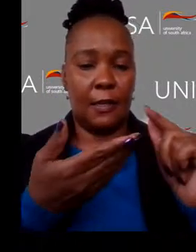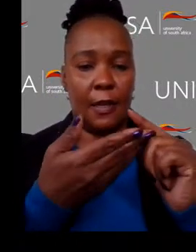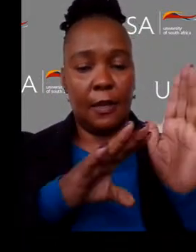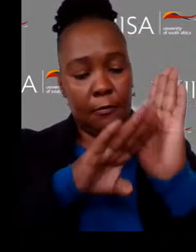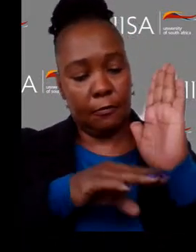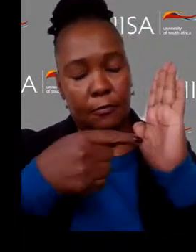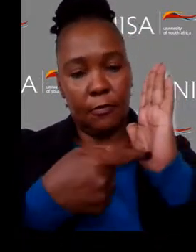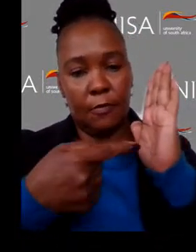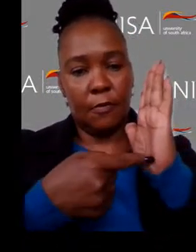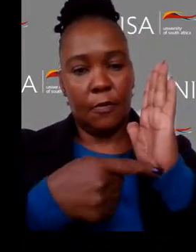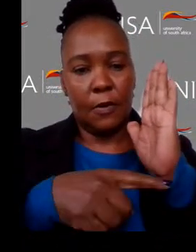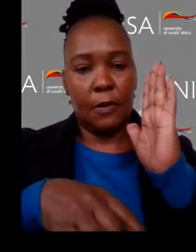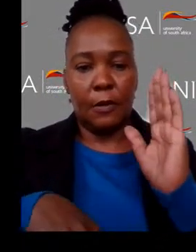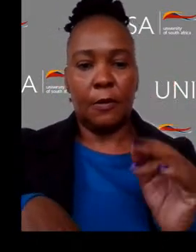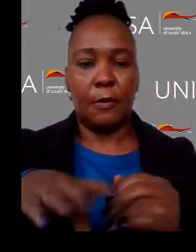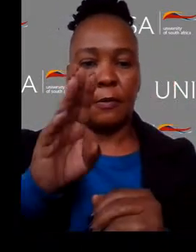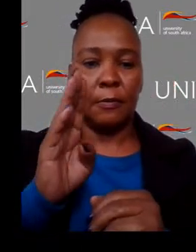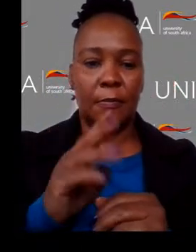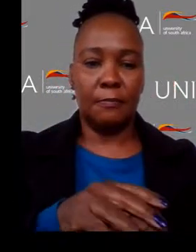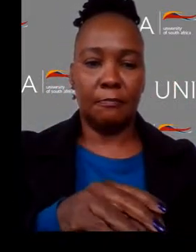It's